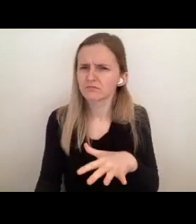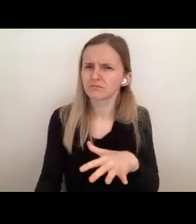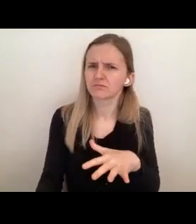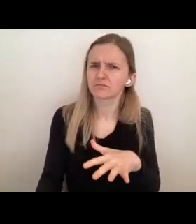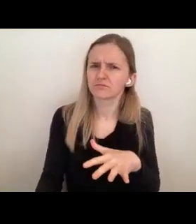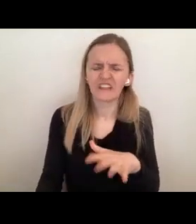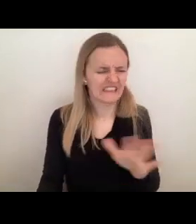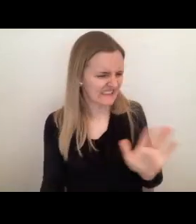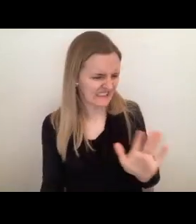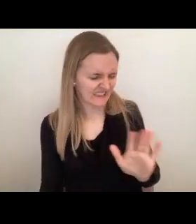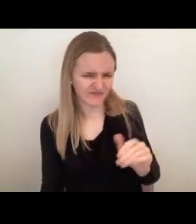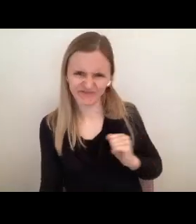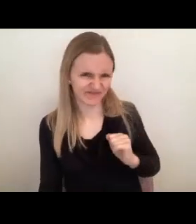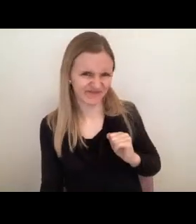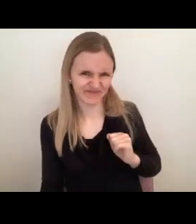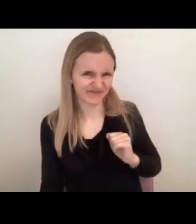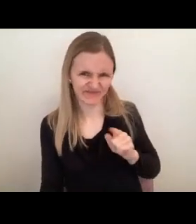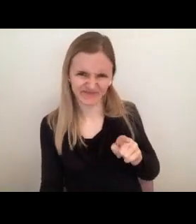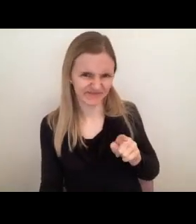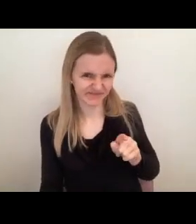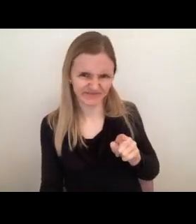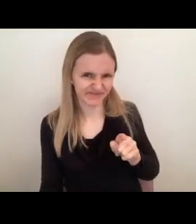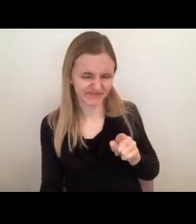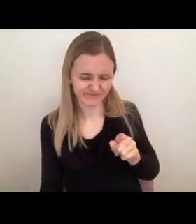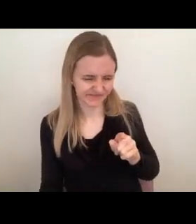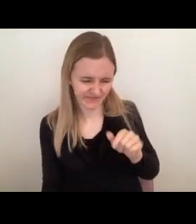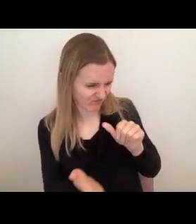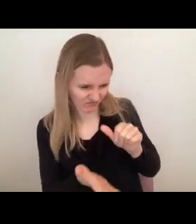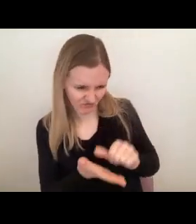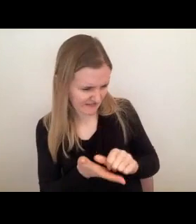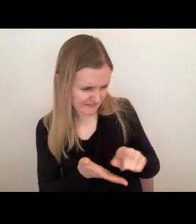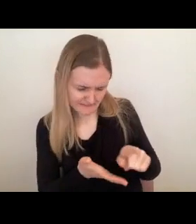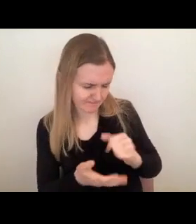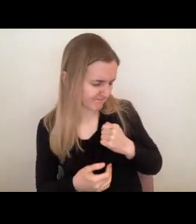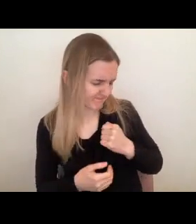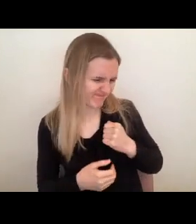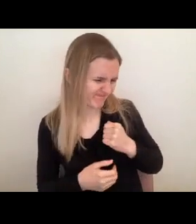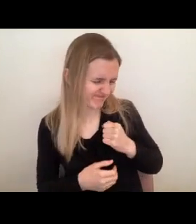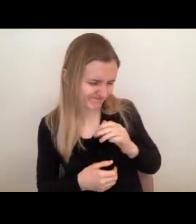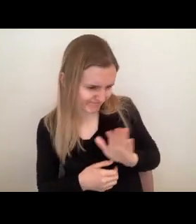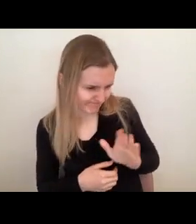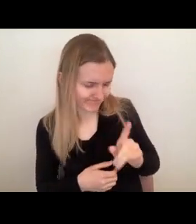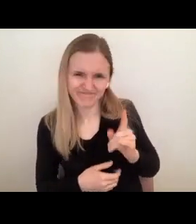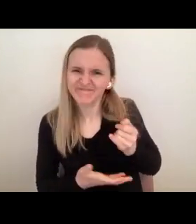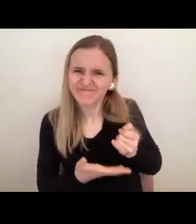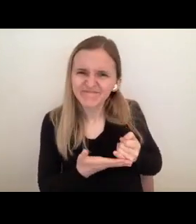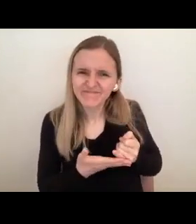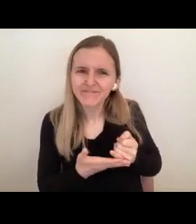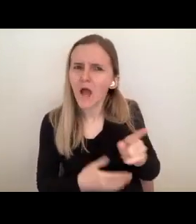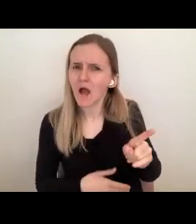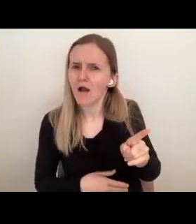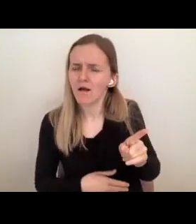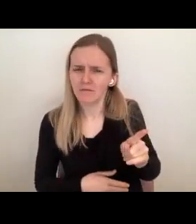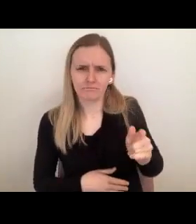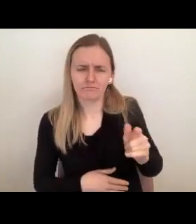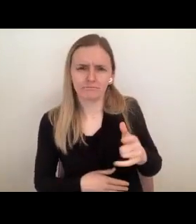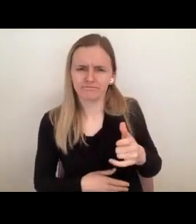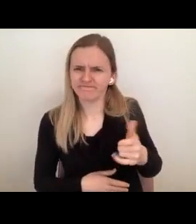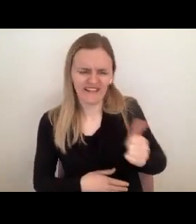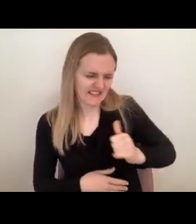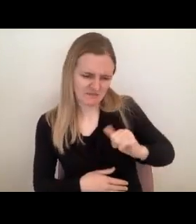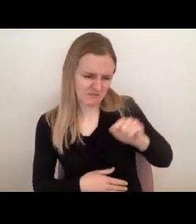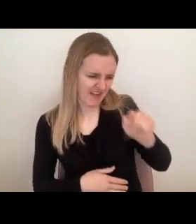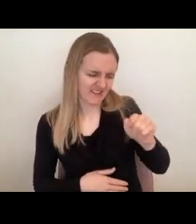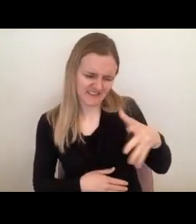quite right, what you're doing there. And I know that this is what you expected, but it's not what we're expecting. So that needs